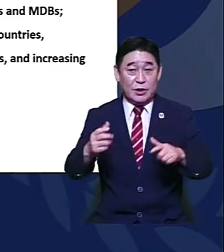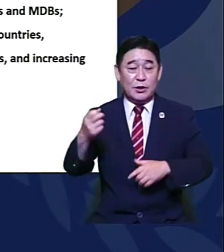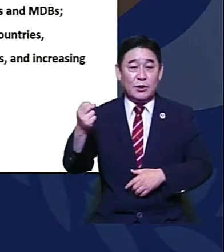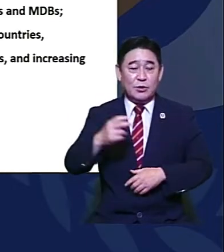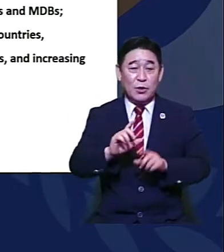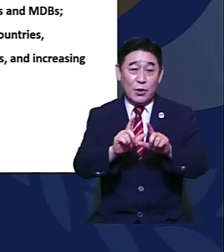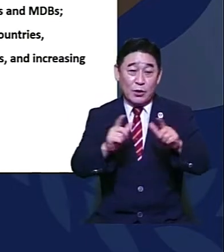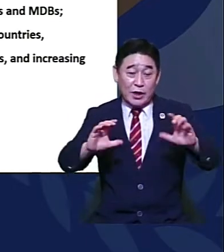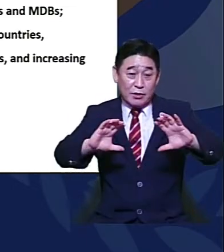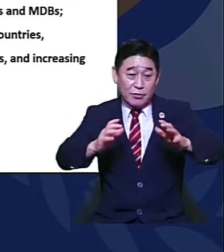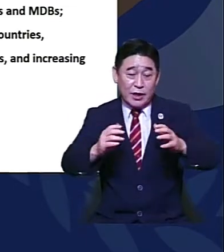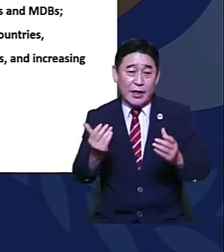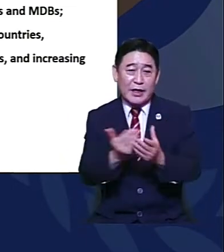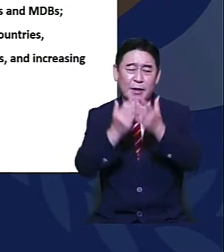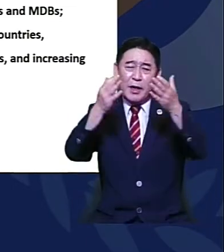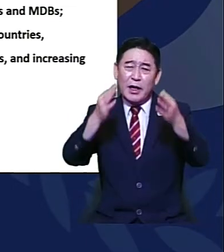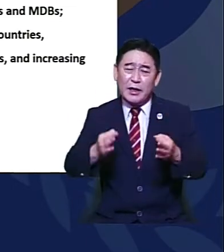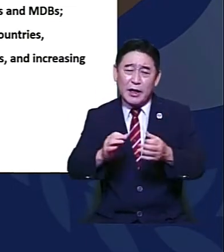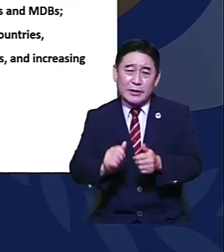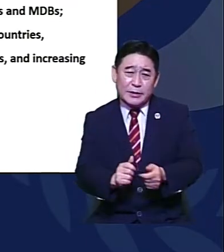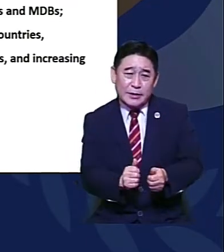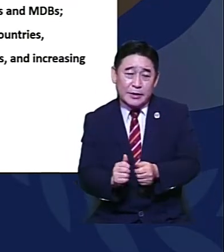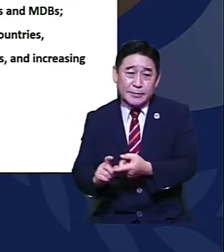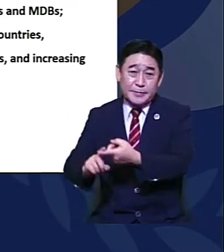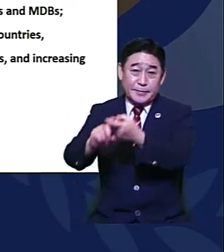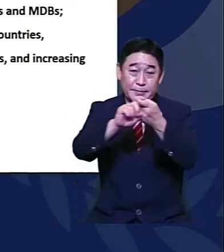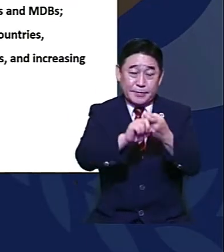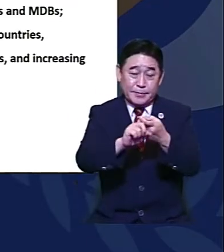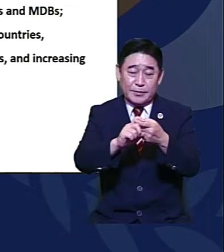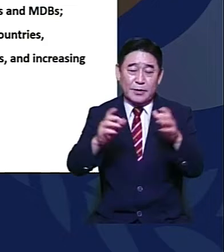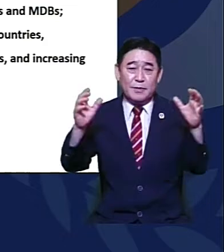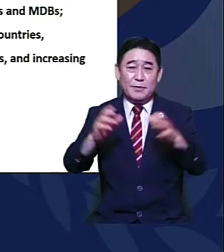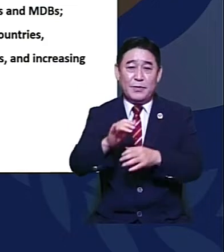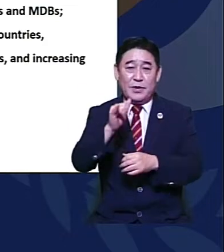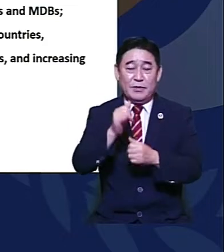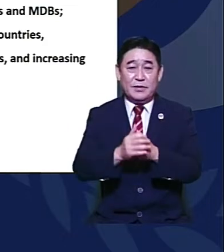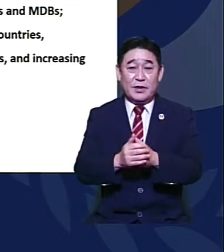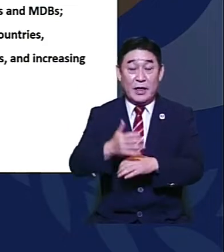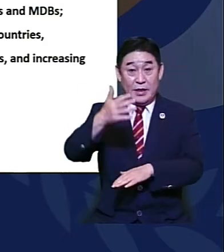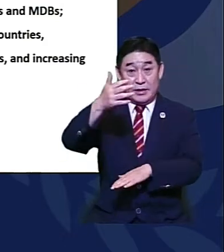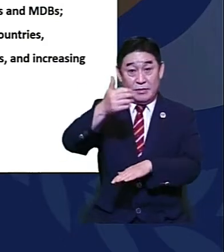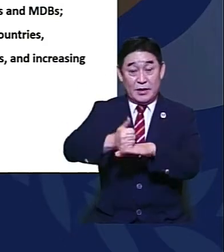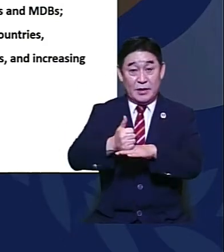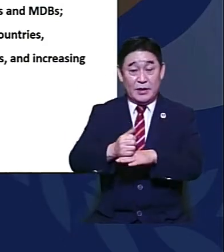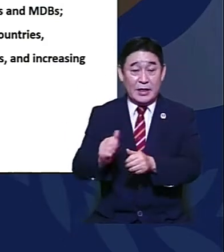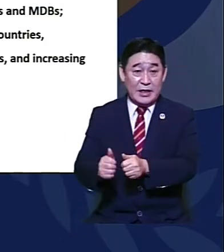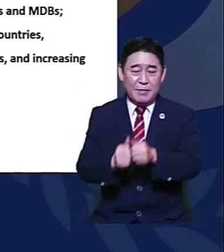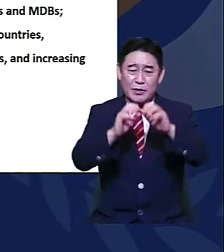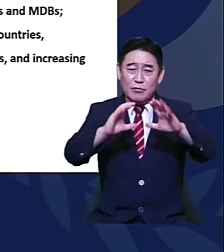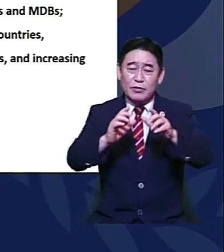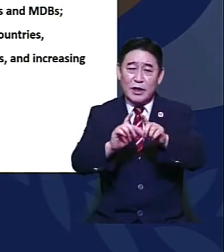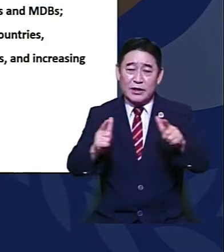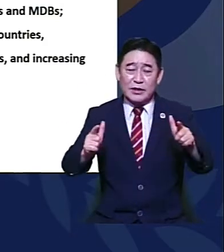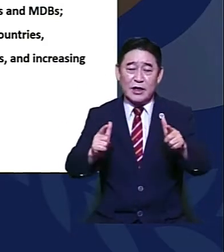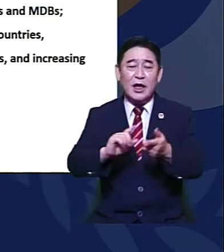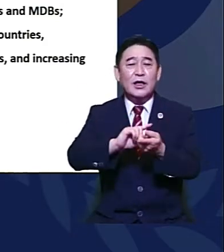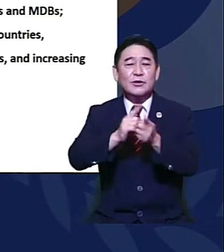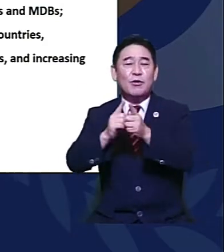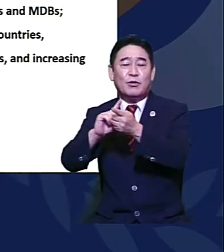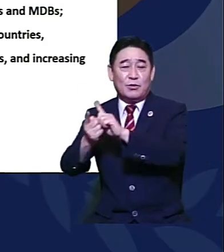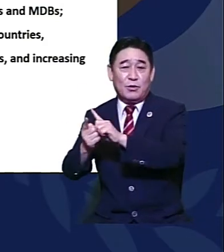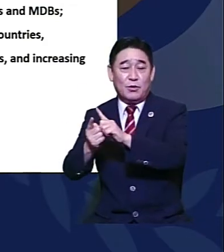And lastly, to expand the mutually prosperous partnership with partner countries,